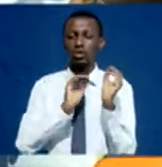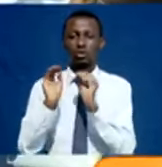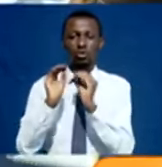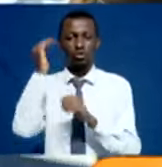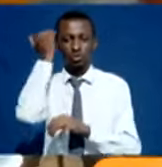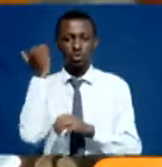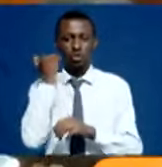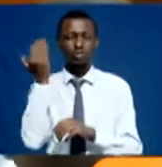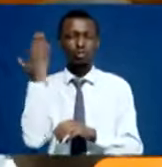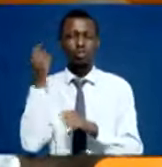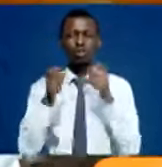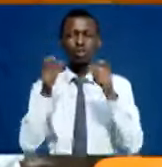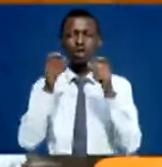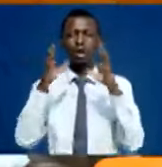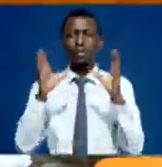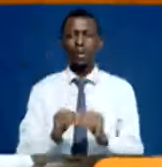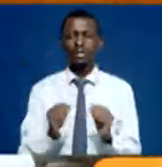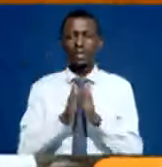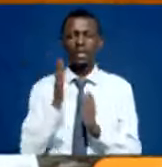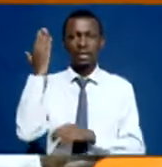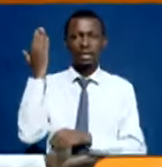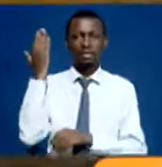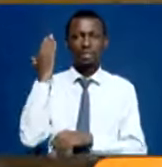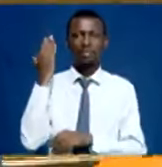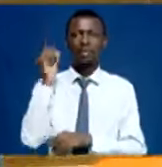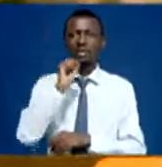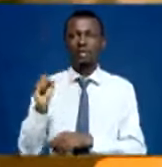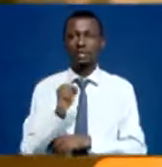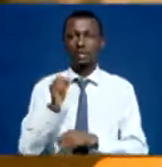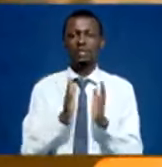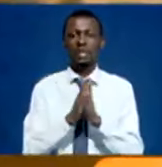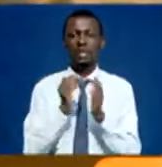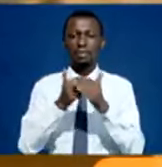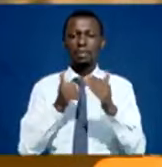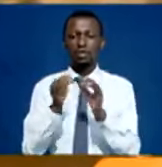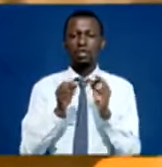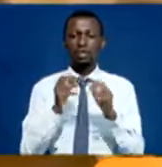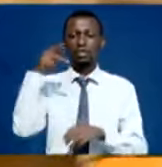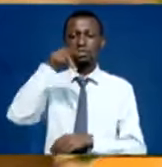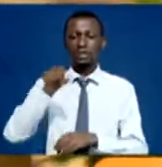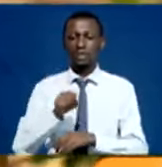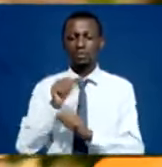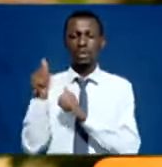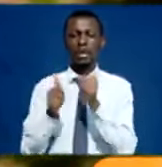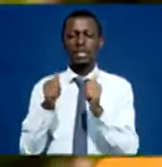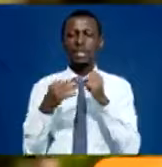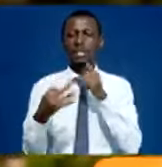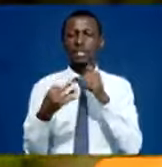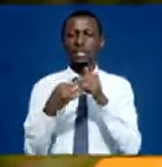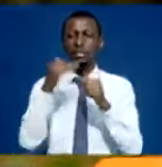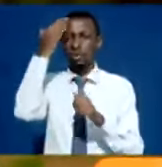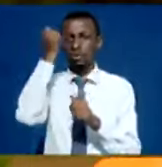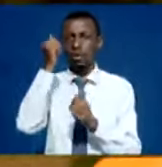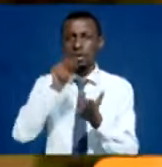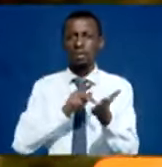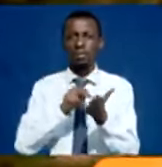Treasury Cabinet Secretary Ukur Yatani and former Treasury PS Julius Muya, alongside 8 others in the acquisition of Telkom Kenya